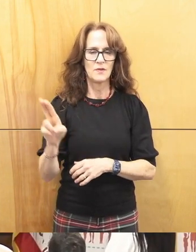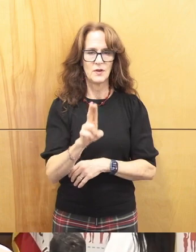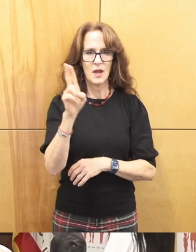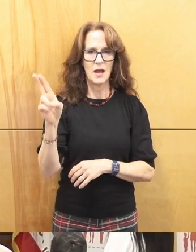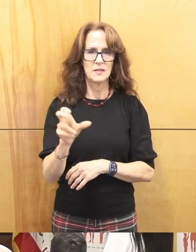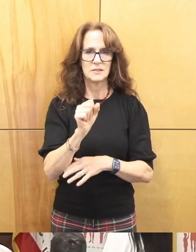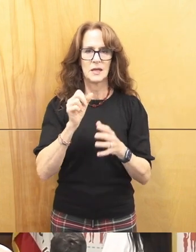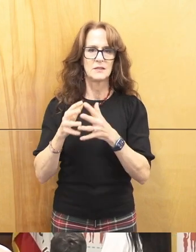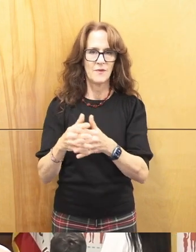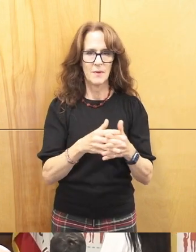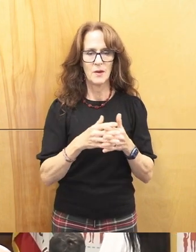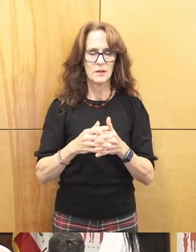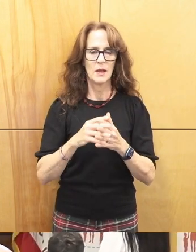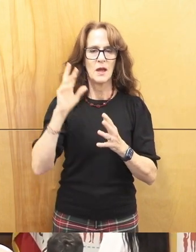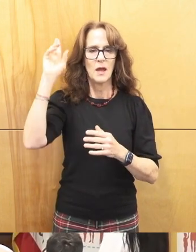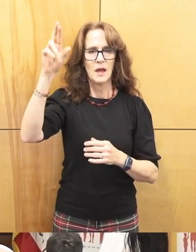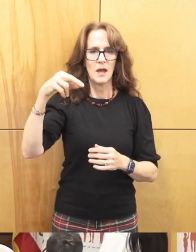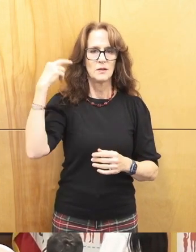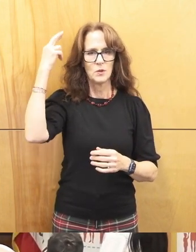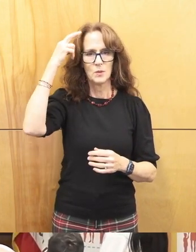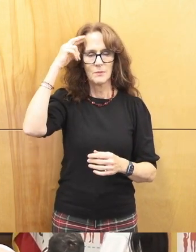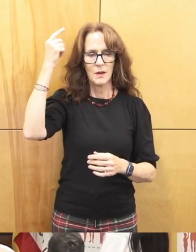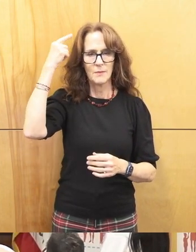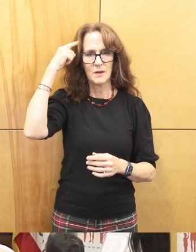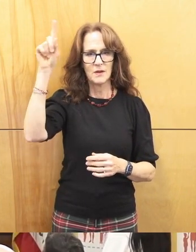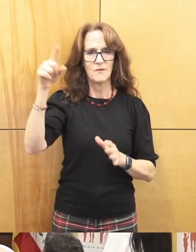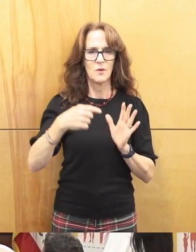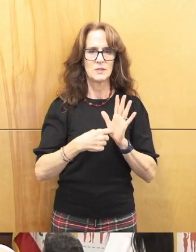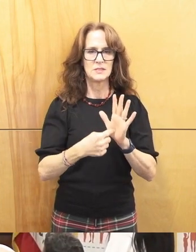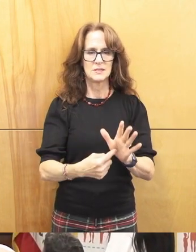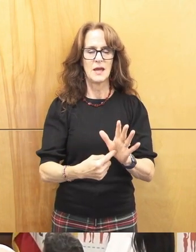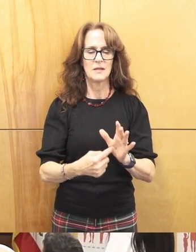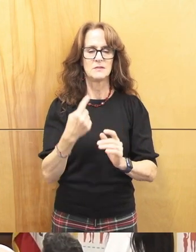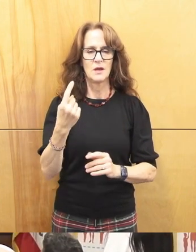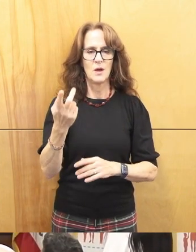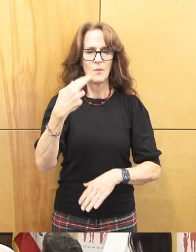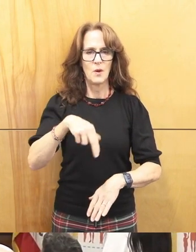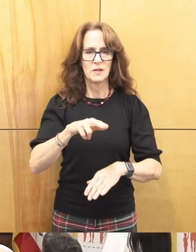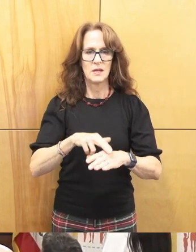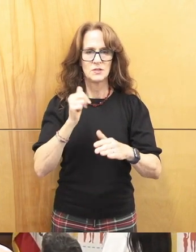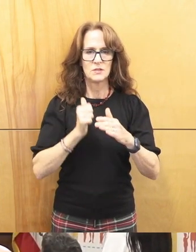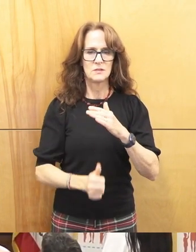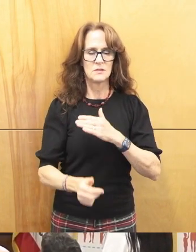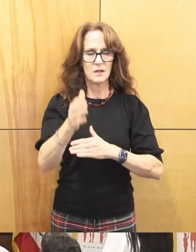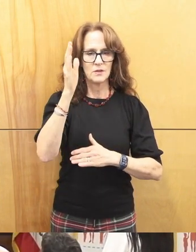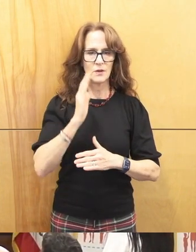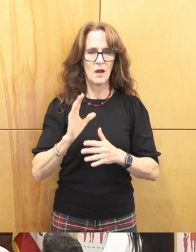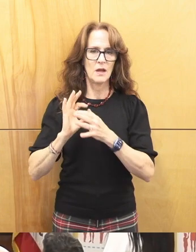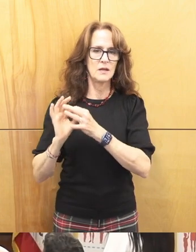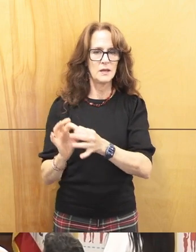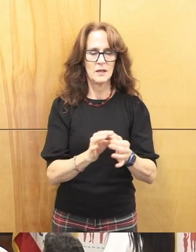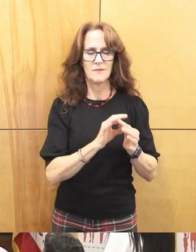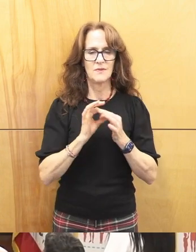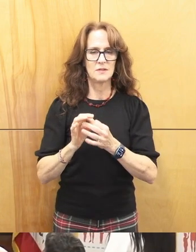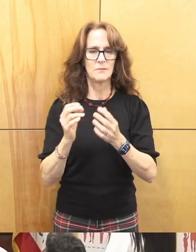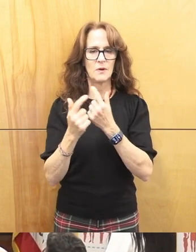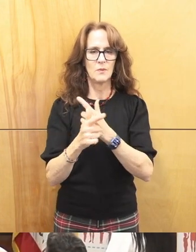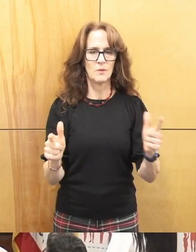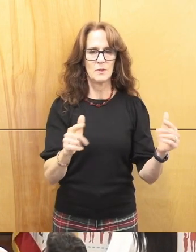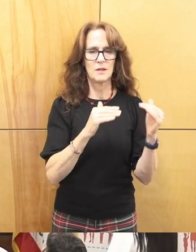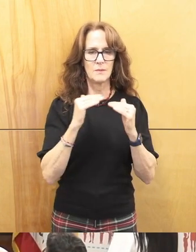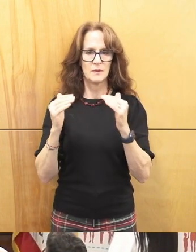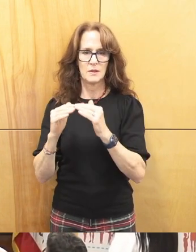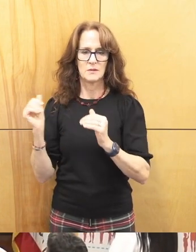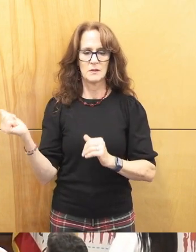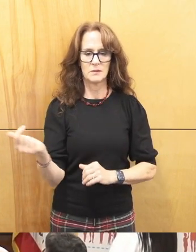of the United States of America and to the republic for which it stands, one nation, under God, indivisible,